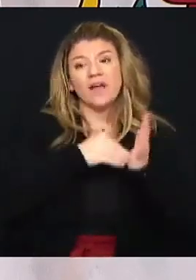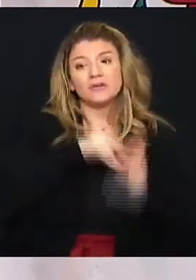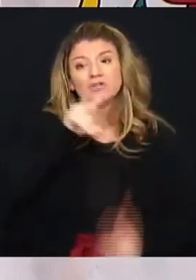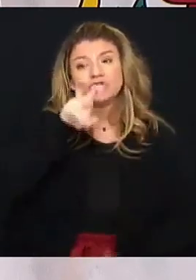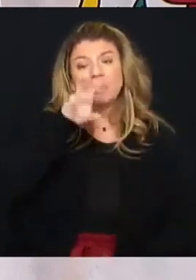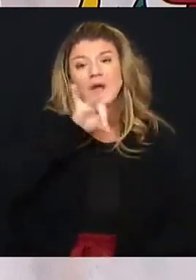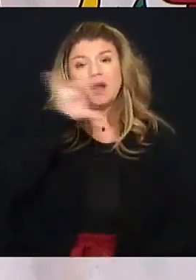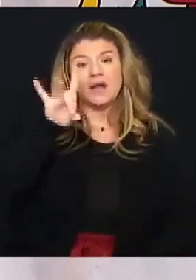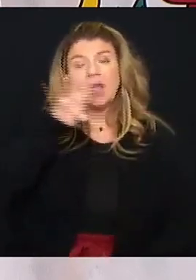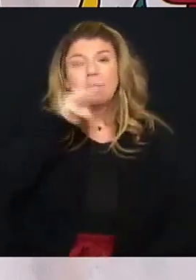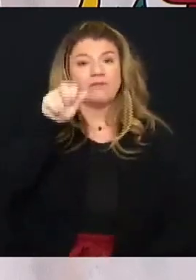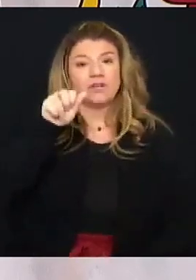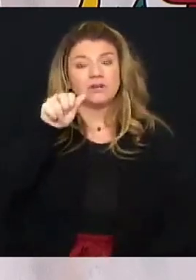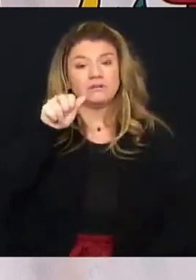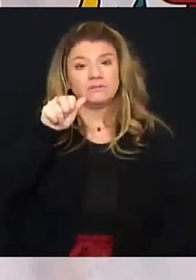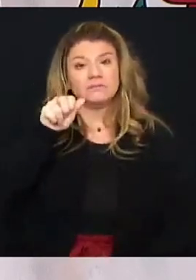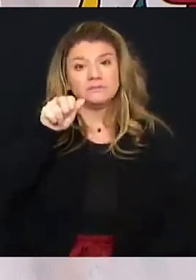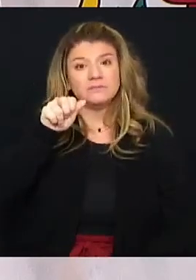5,288 of them in West Virginia.